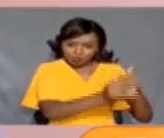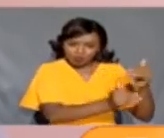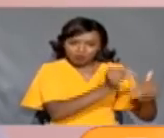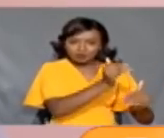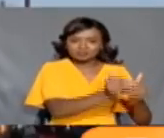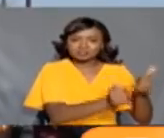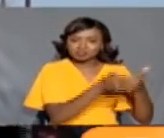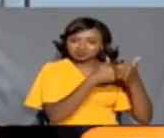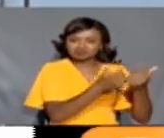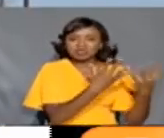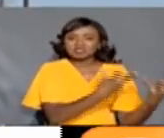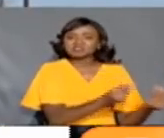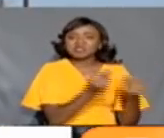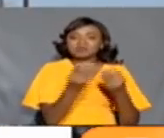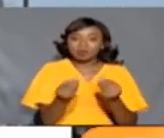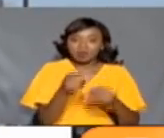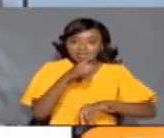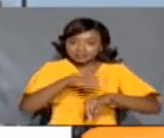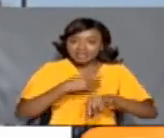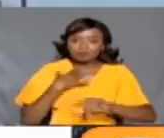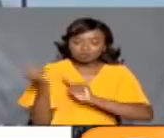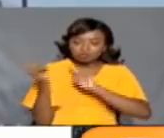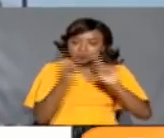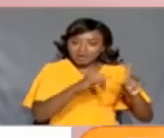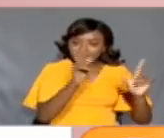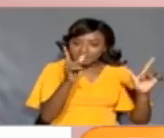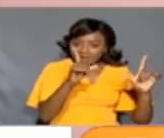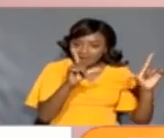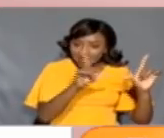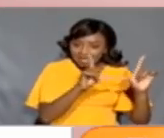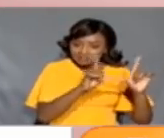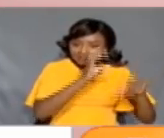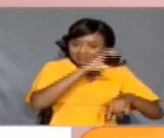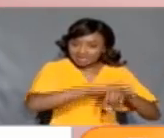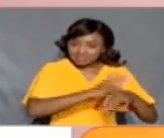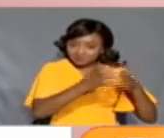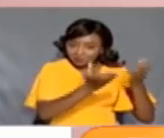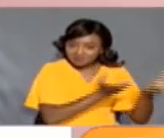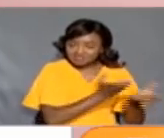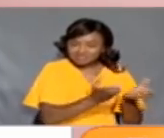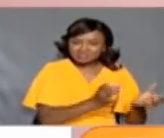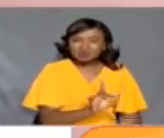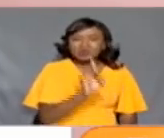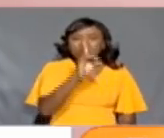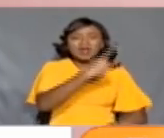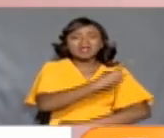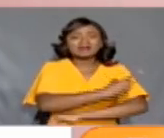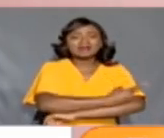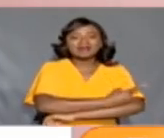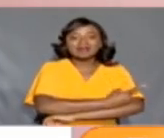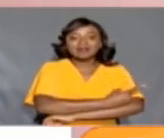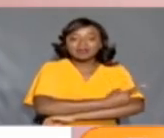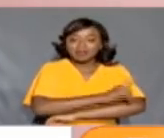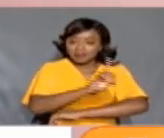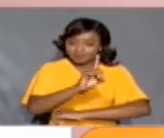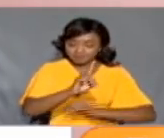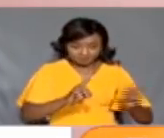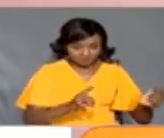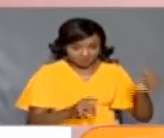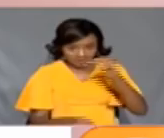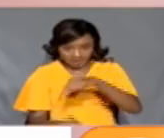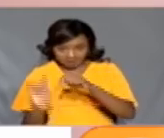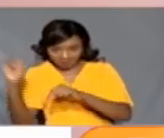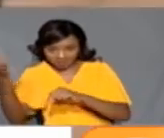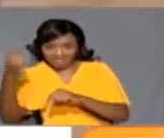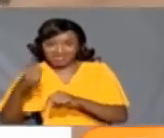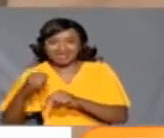Simple to register a company takes one day. First thing that we must address for Kenyan business before they go to Uganda is cost of land, cost of labor, and